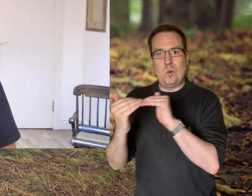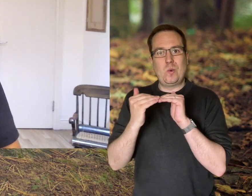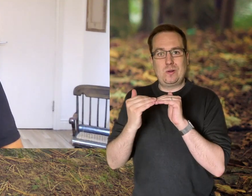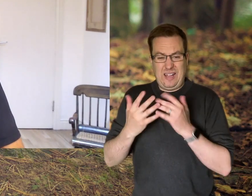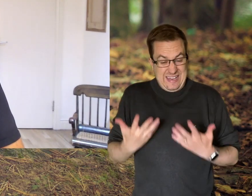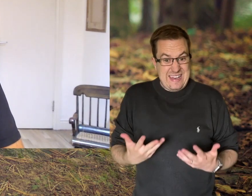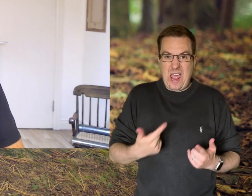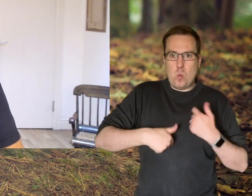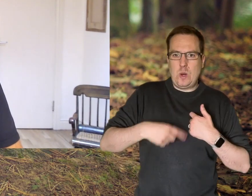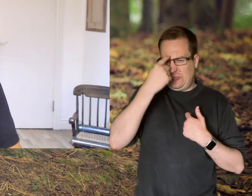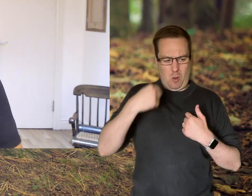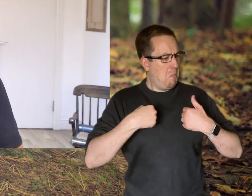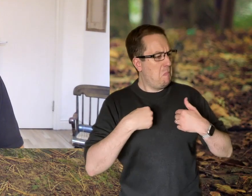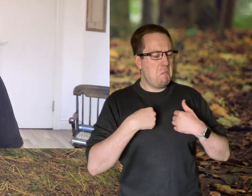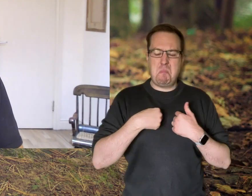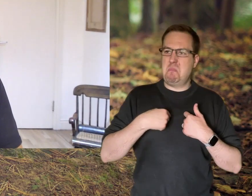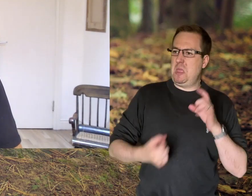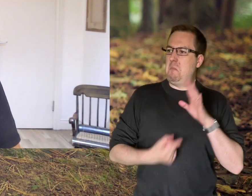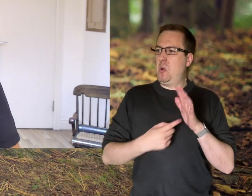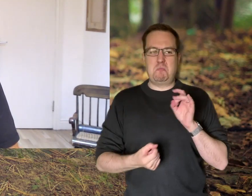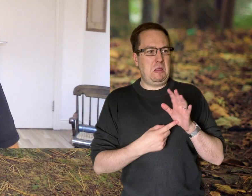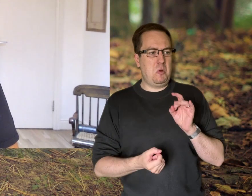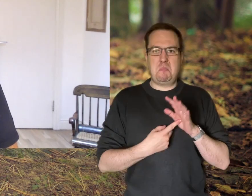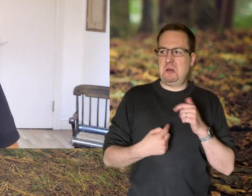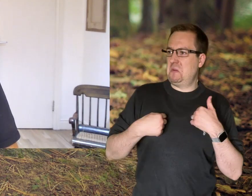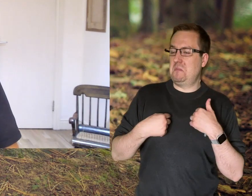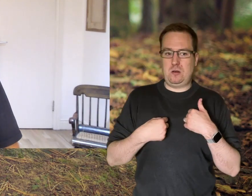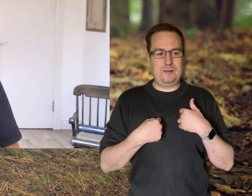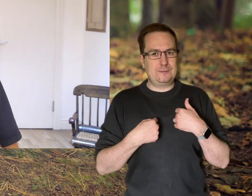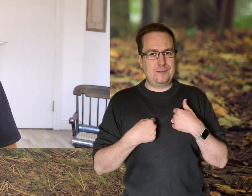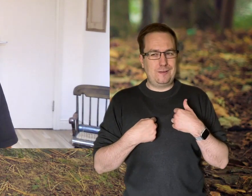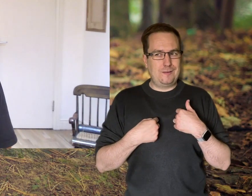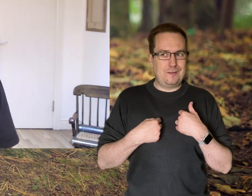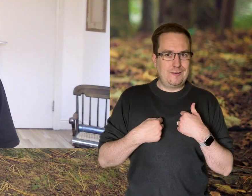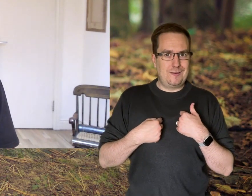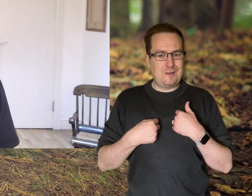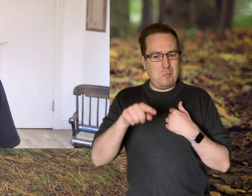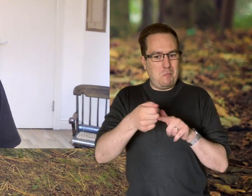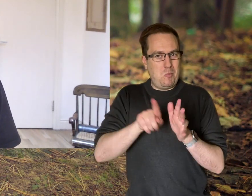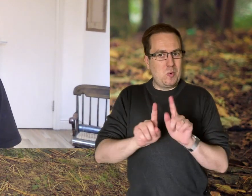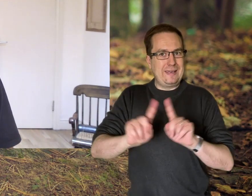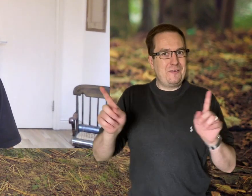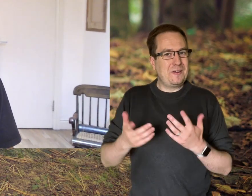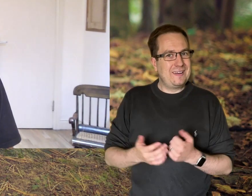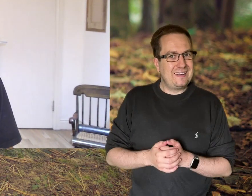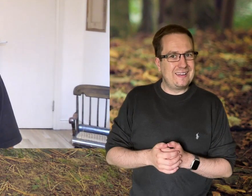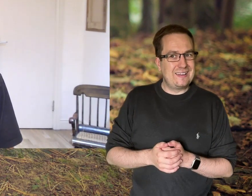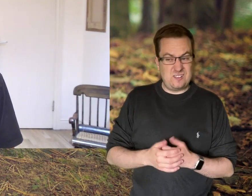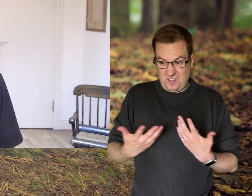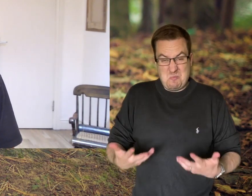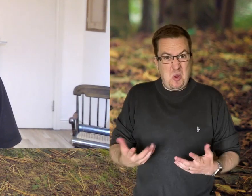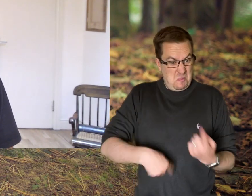where our wants and authentic selves come first. None of us wants to